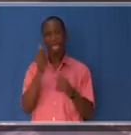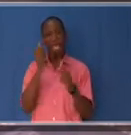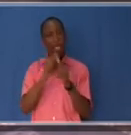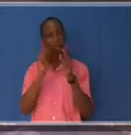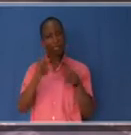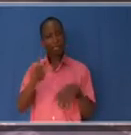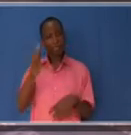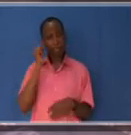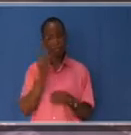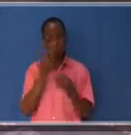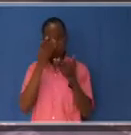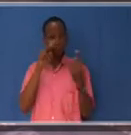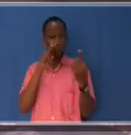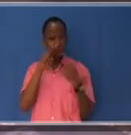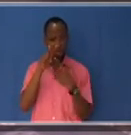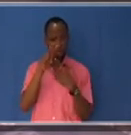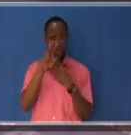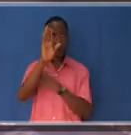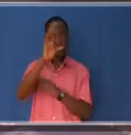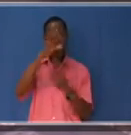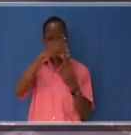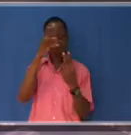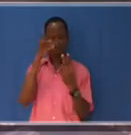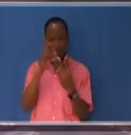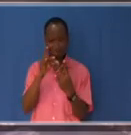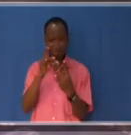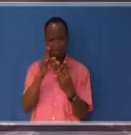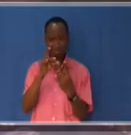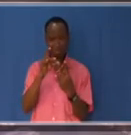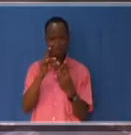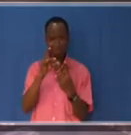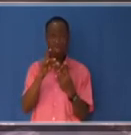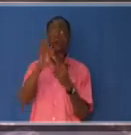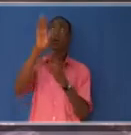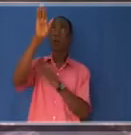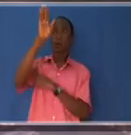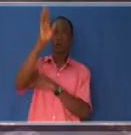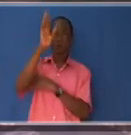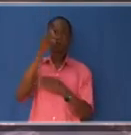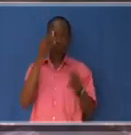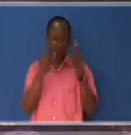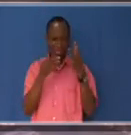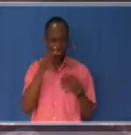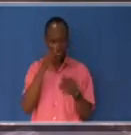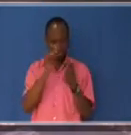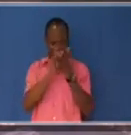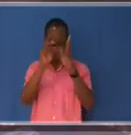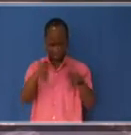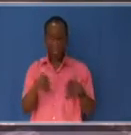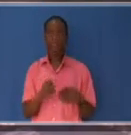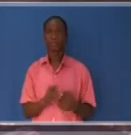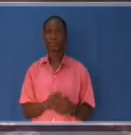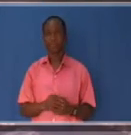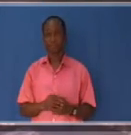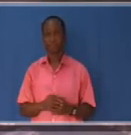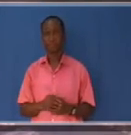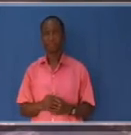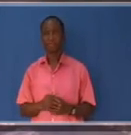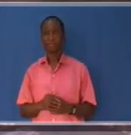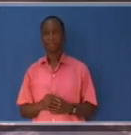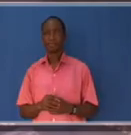beckon. Young coupon said, Obey, says any pana went in. I don't know if I have someone who be shy and say, Ain't me